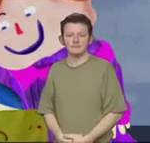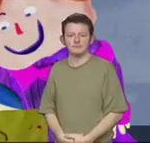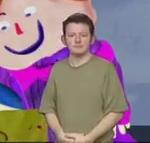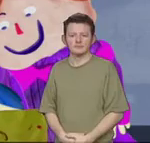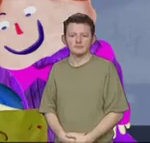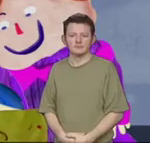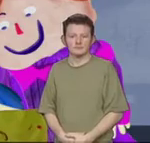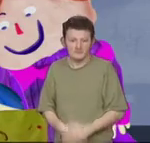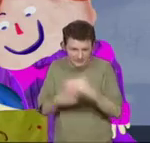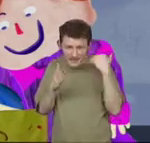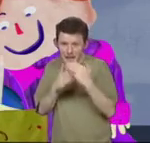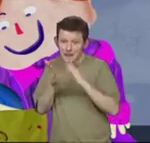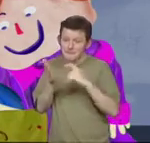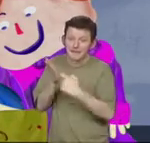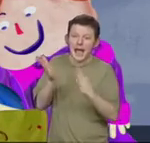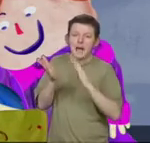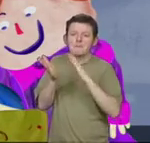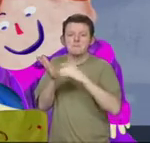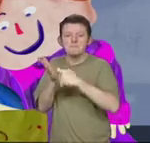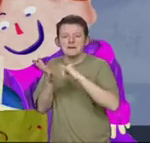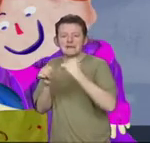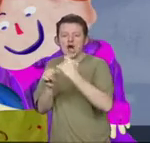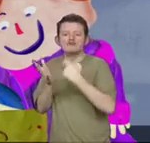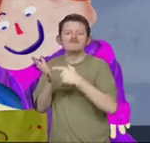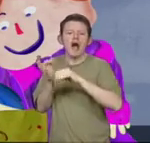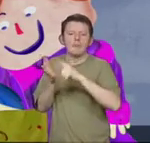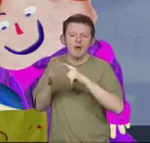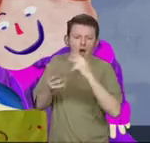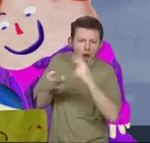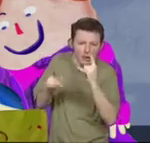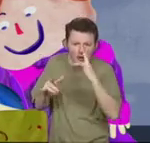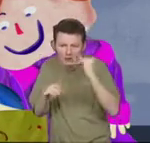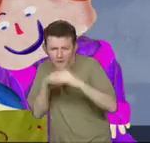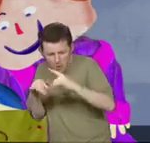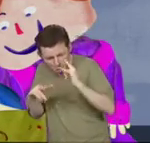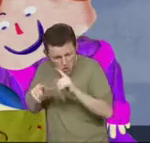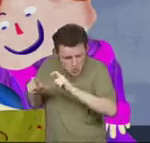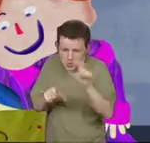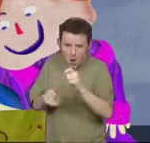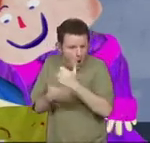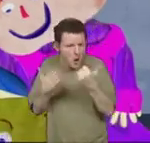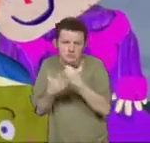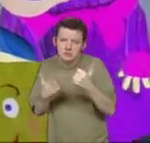And from that day on, old Mr. and Mrs. Grumble never stopped looking things up.